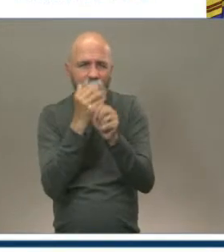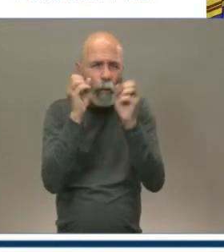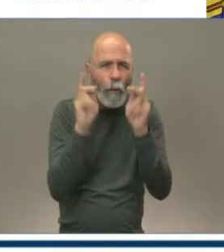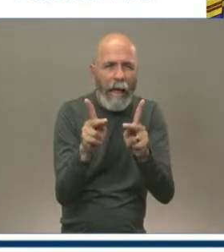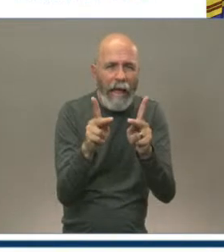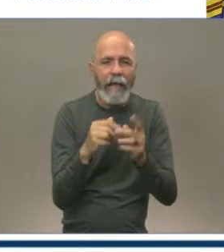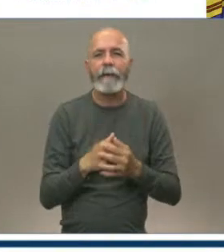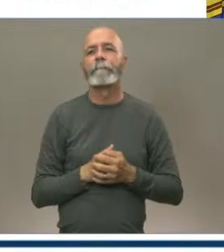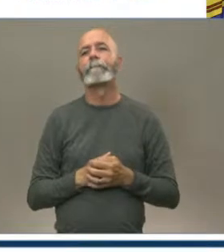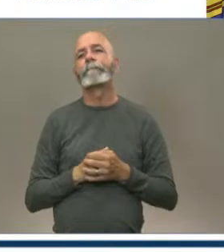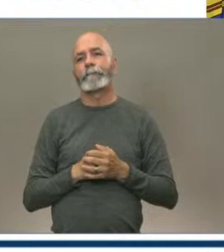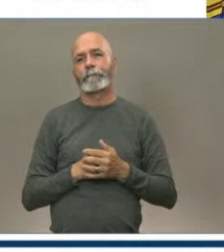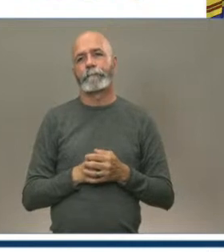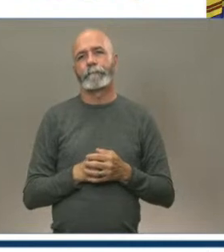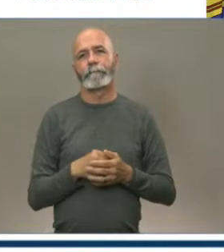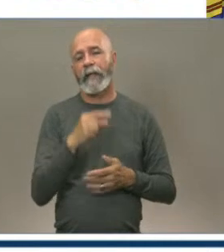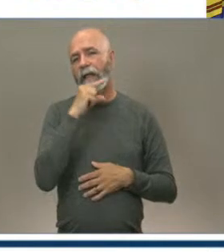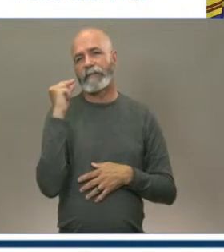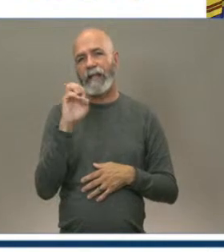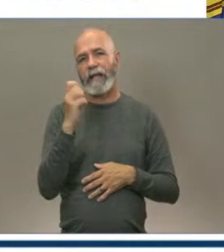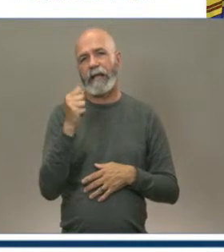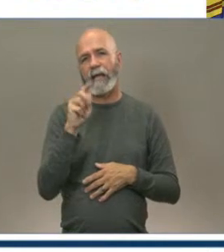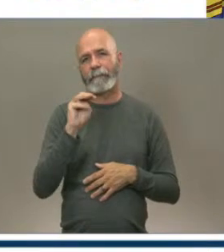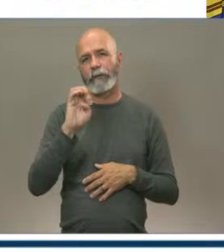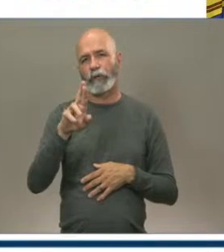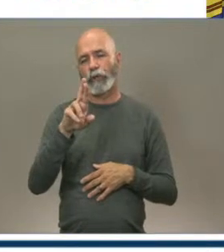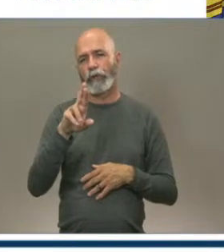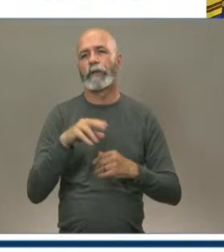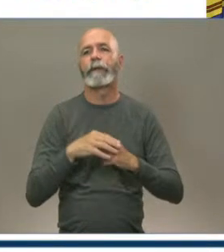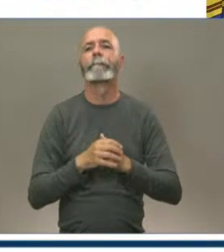Examiner, Tim Bousquet. Tim, go ahead.